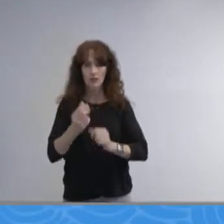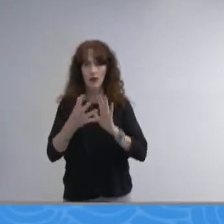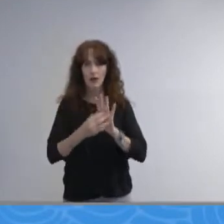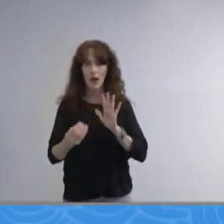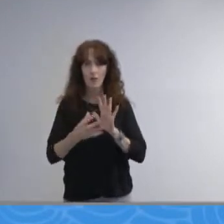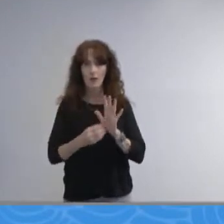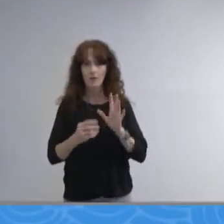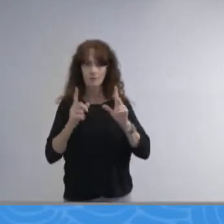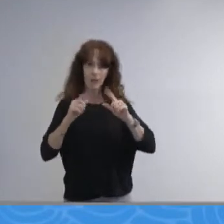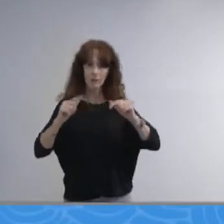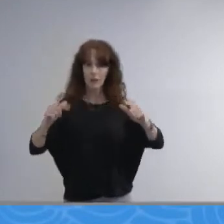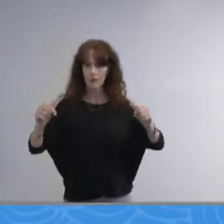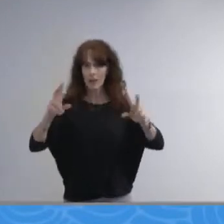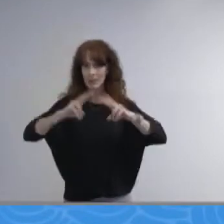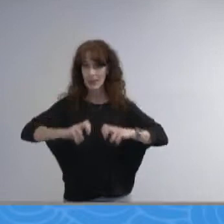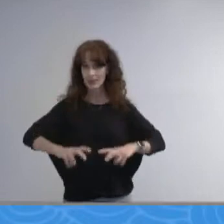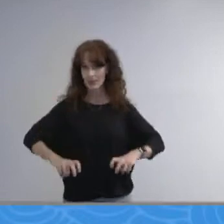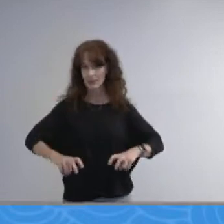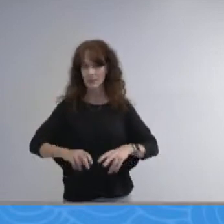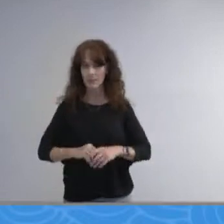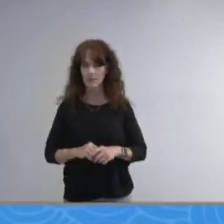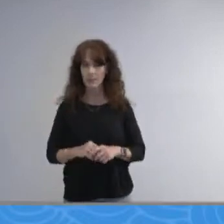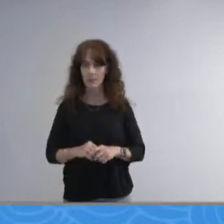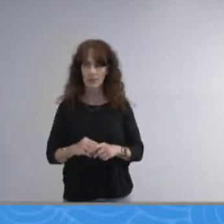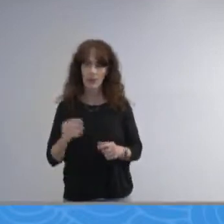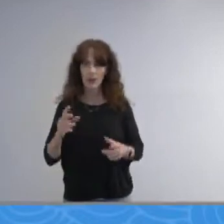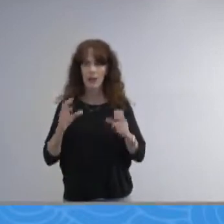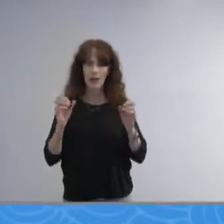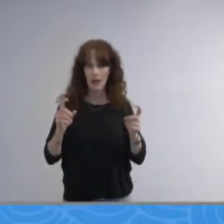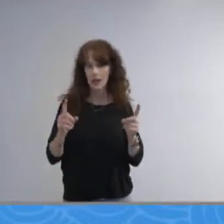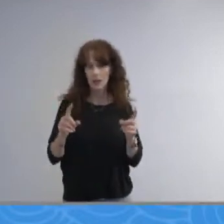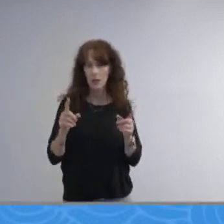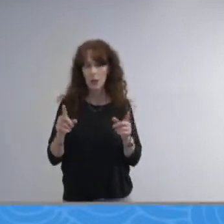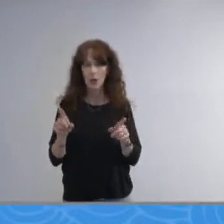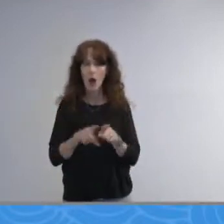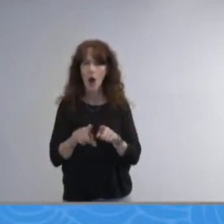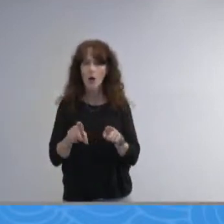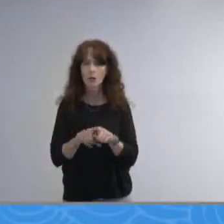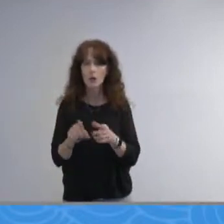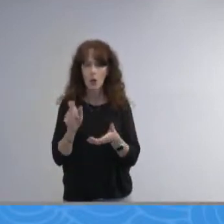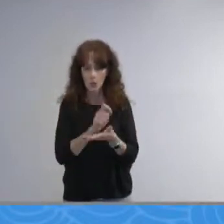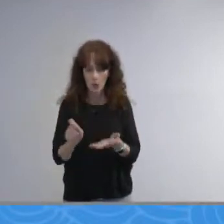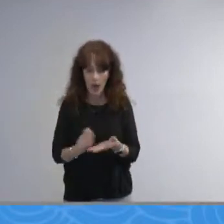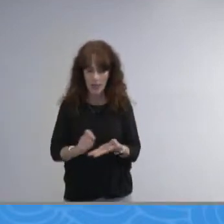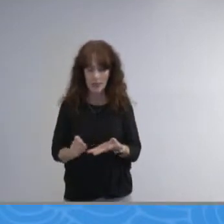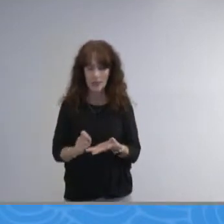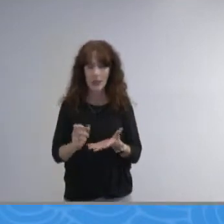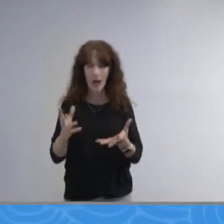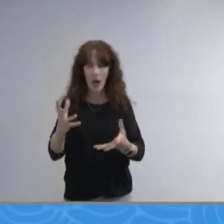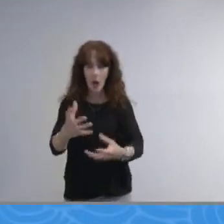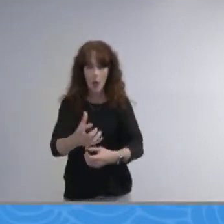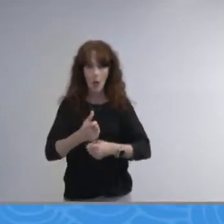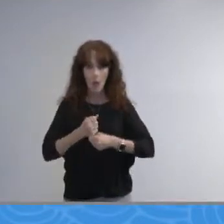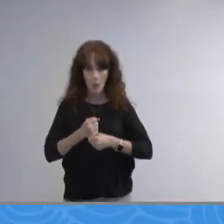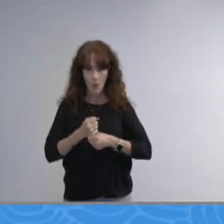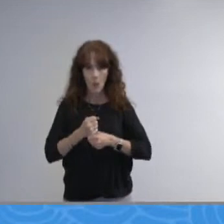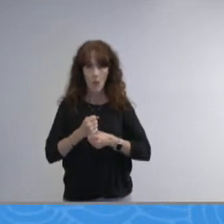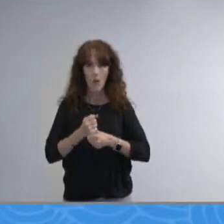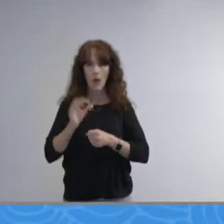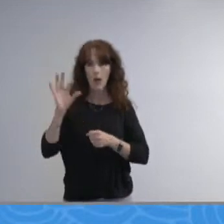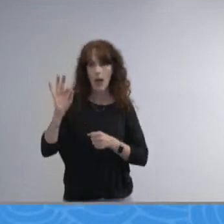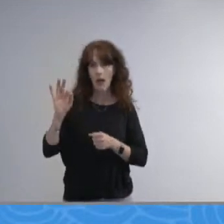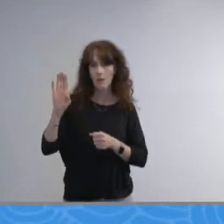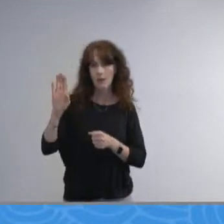copy of such assessment. And usually it states the psychoeducational, but you can also write in there that you'd love to receive, you know, the